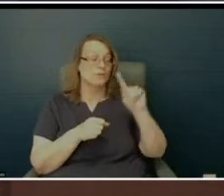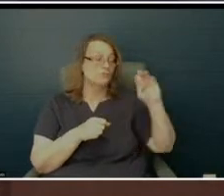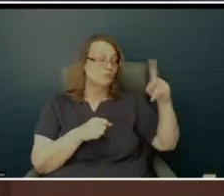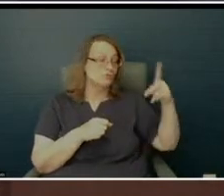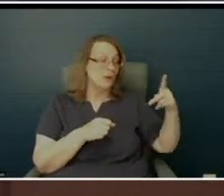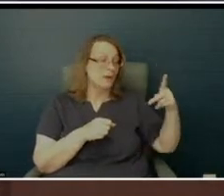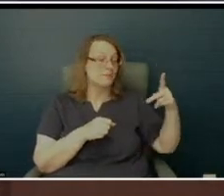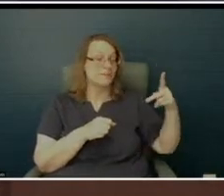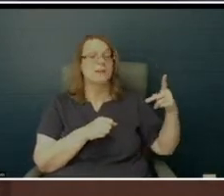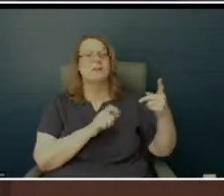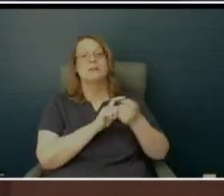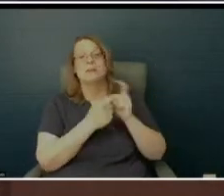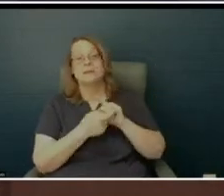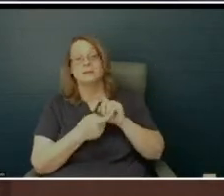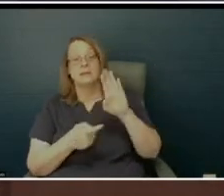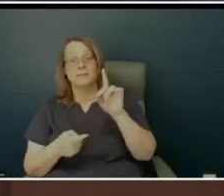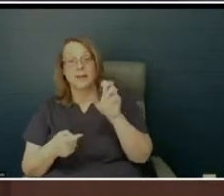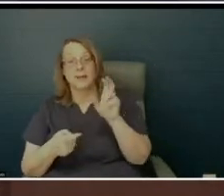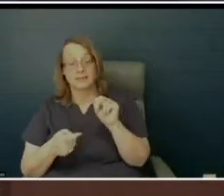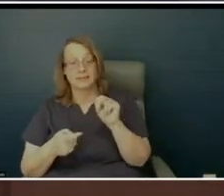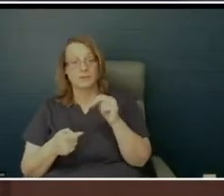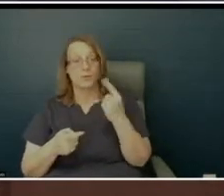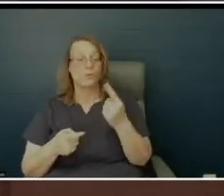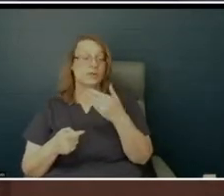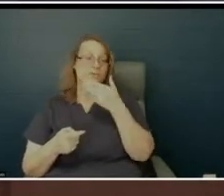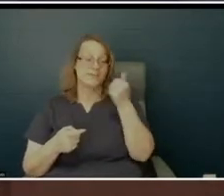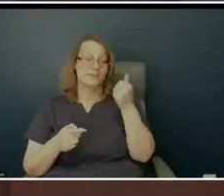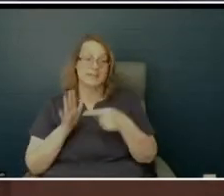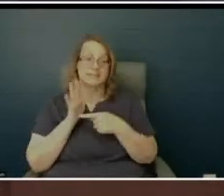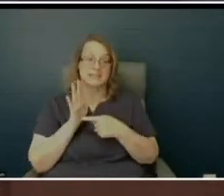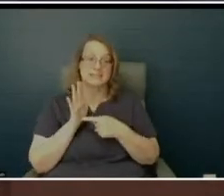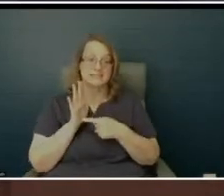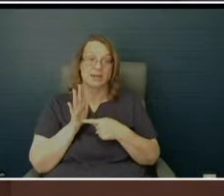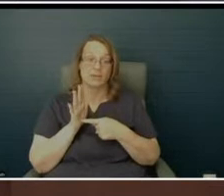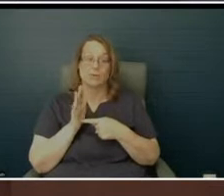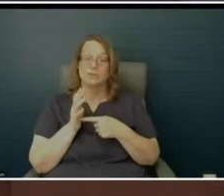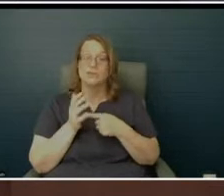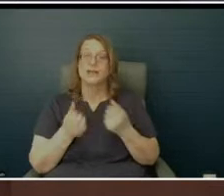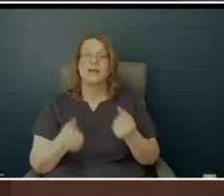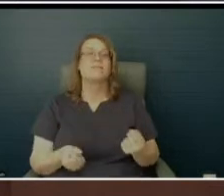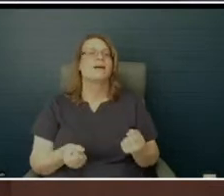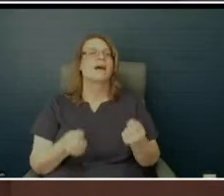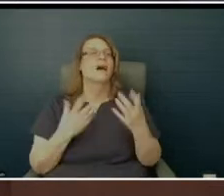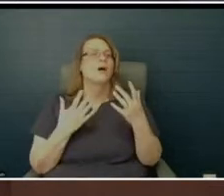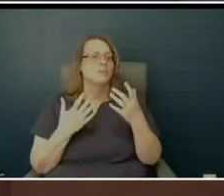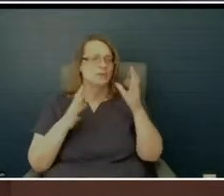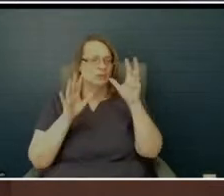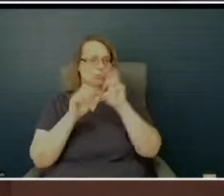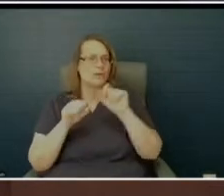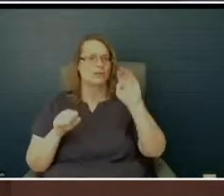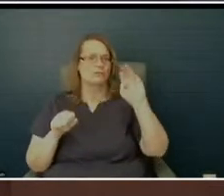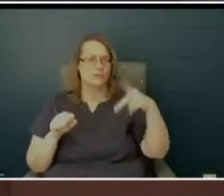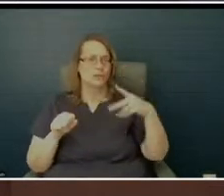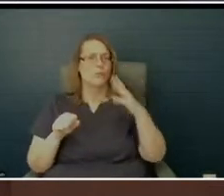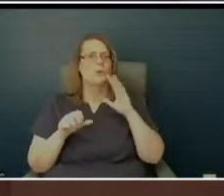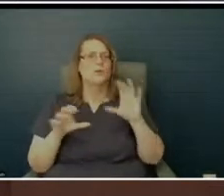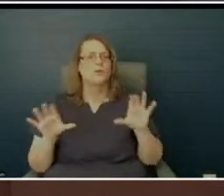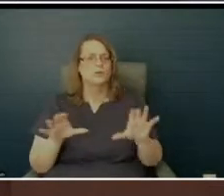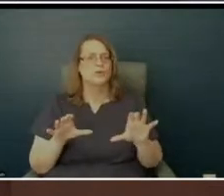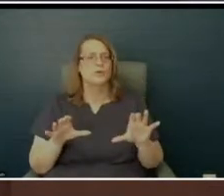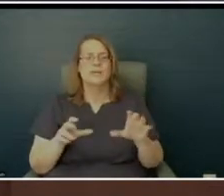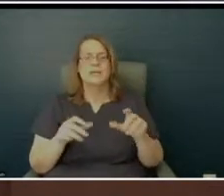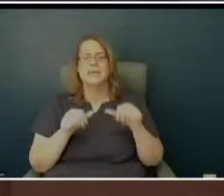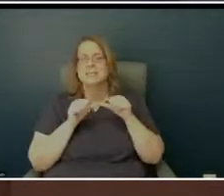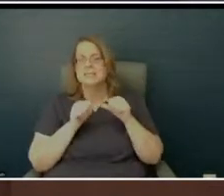best examples of the lengths to which the President Trump would go to stay in power, scouring